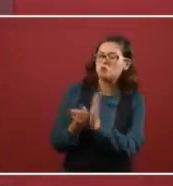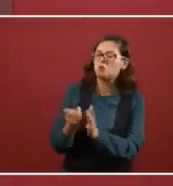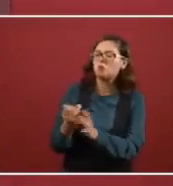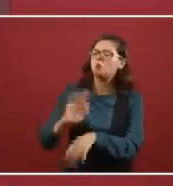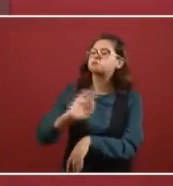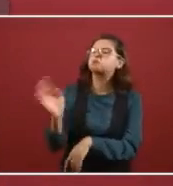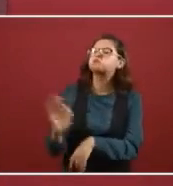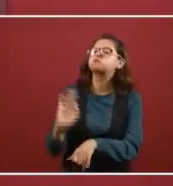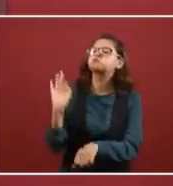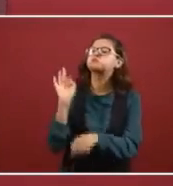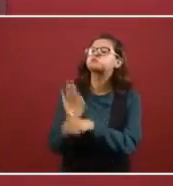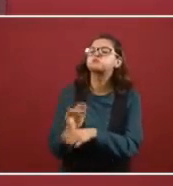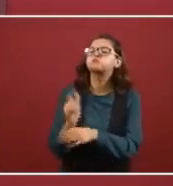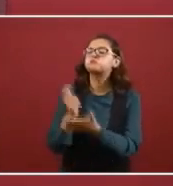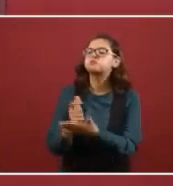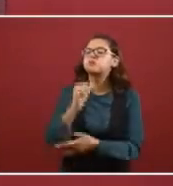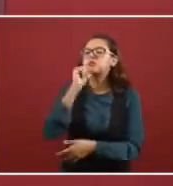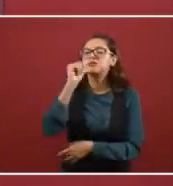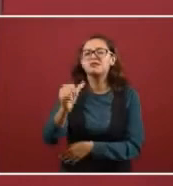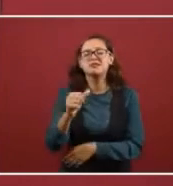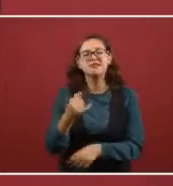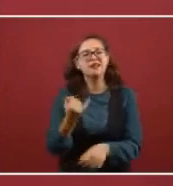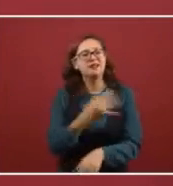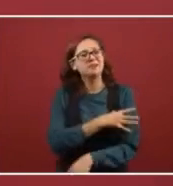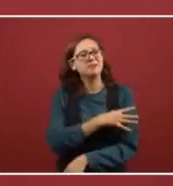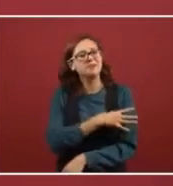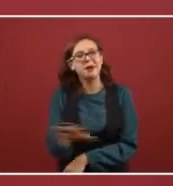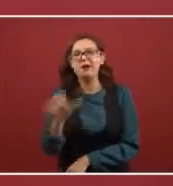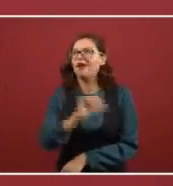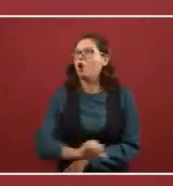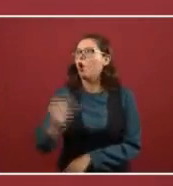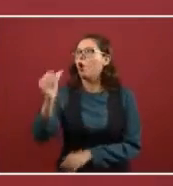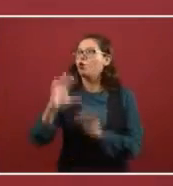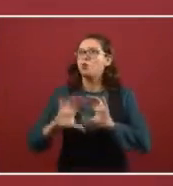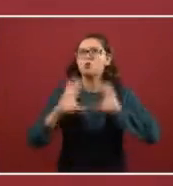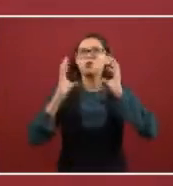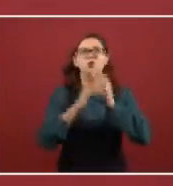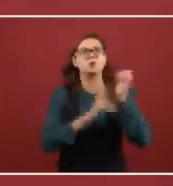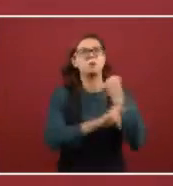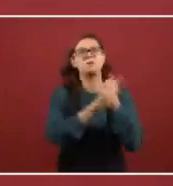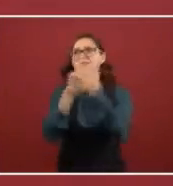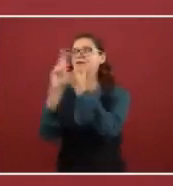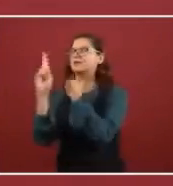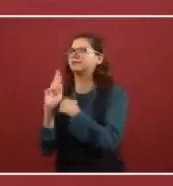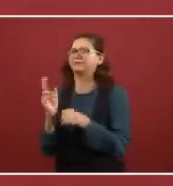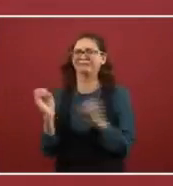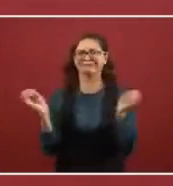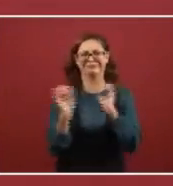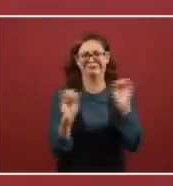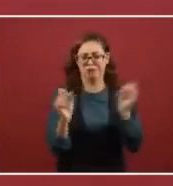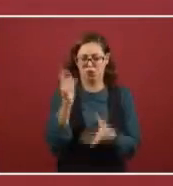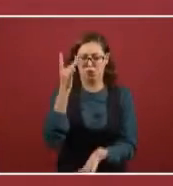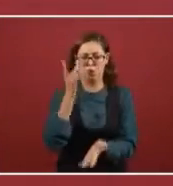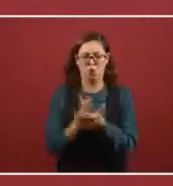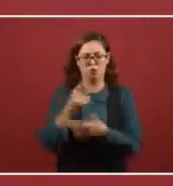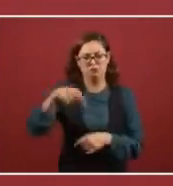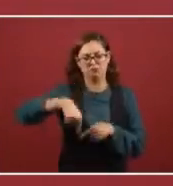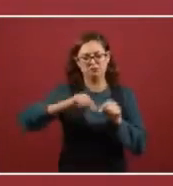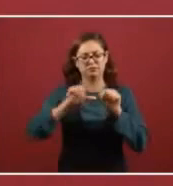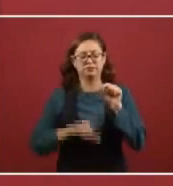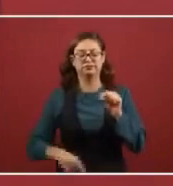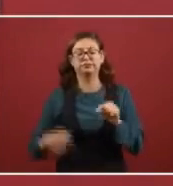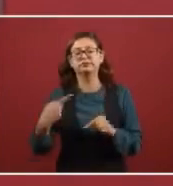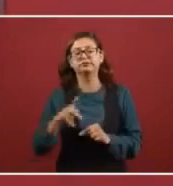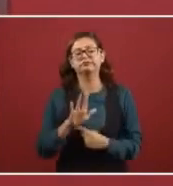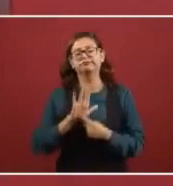they didn't do it anywhere else in the world but here. So they would just forgive the taxes. So those are the new